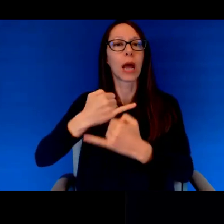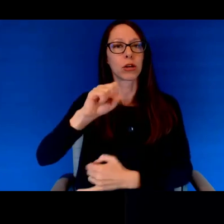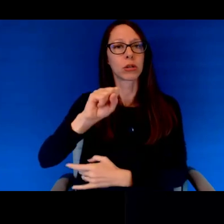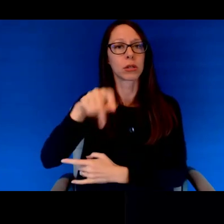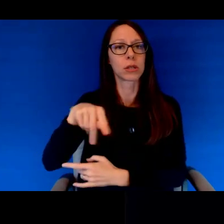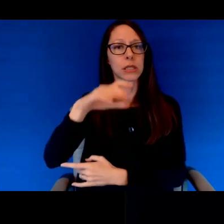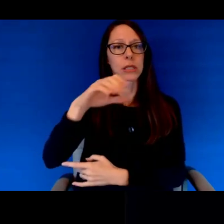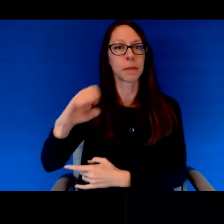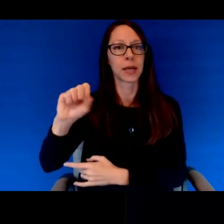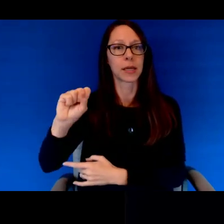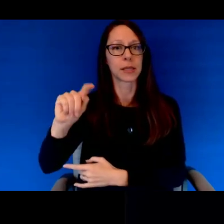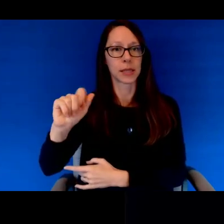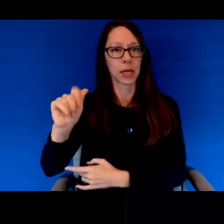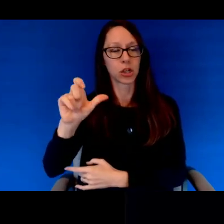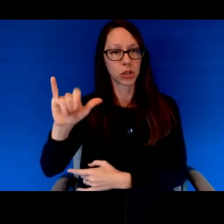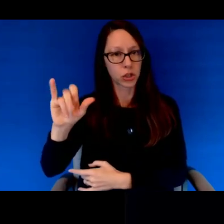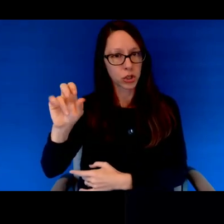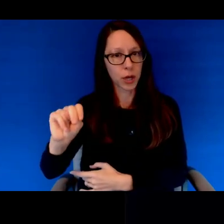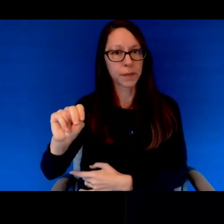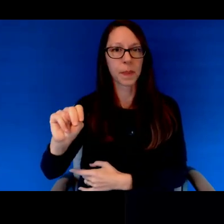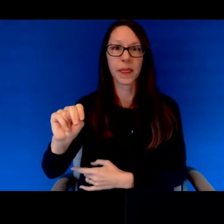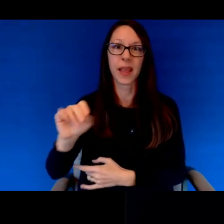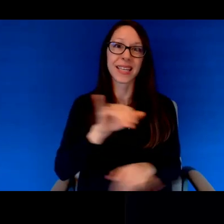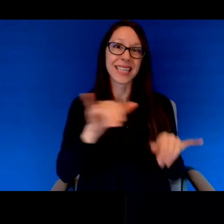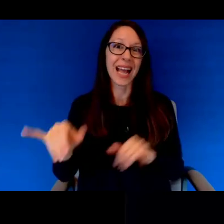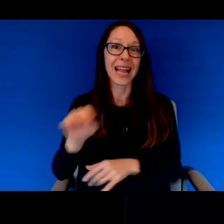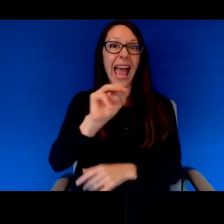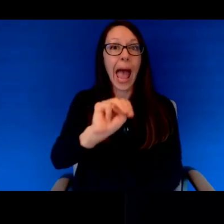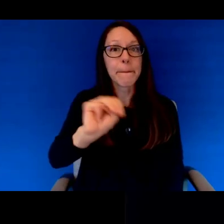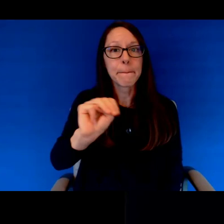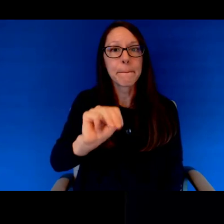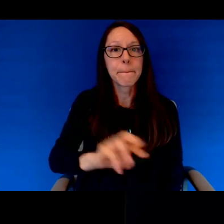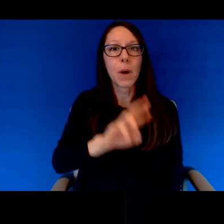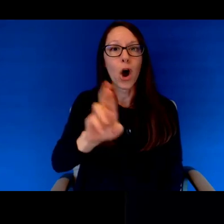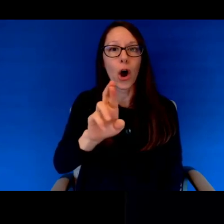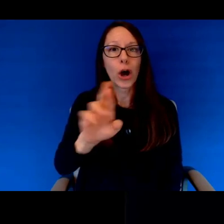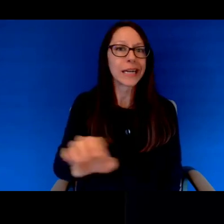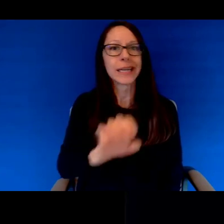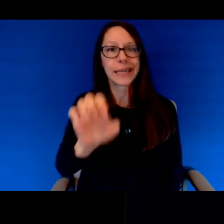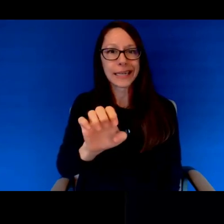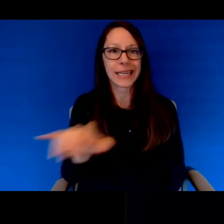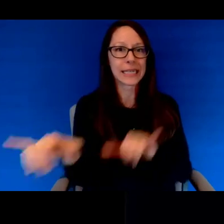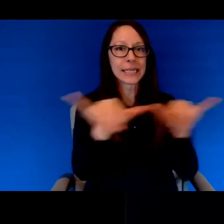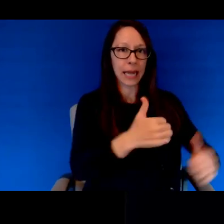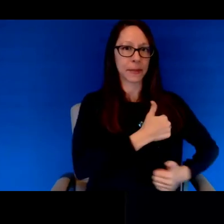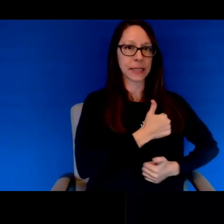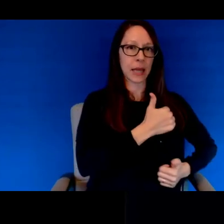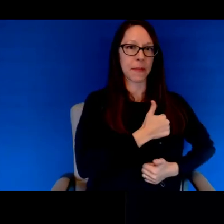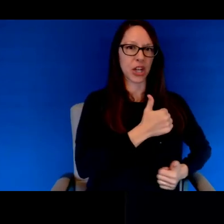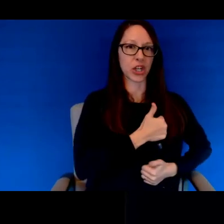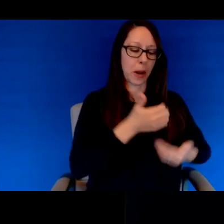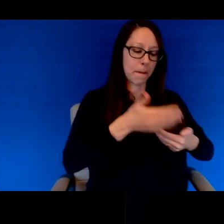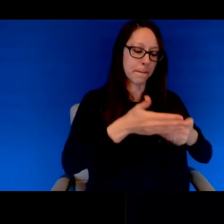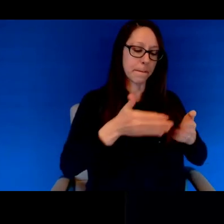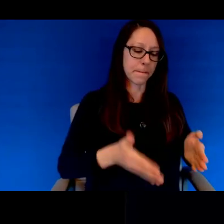get resupply missions with things kind of like MREs that military soldiers eat, prepackaged, shelf